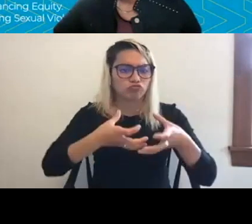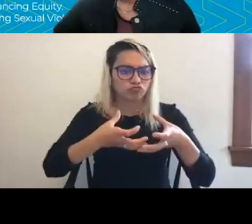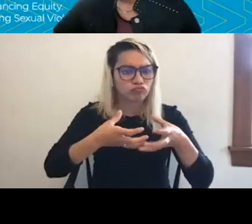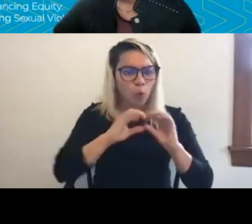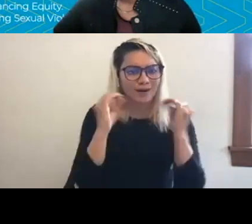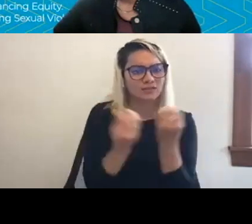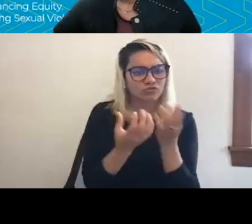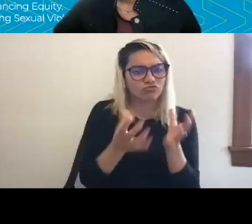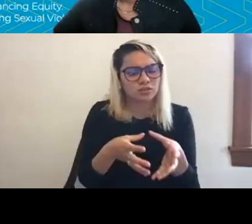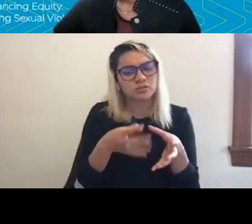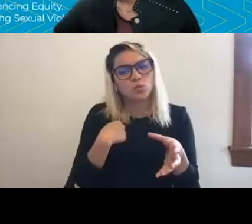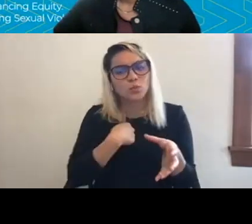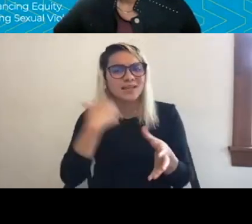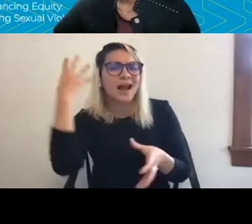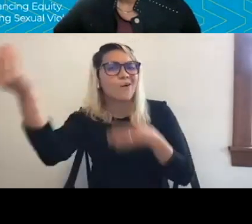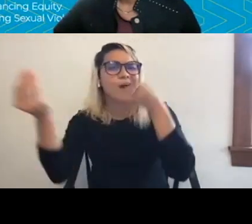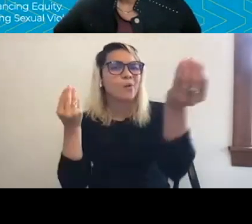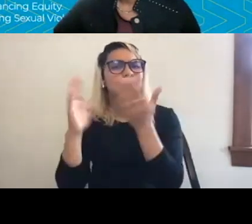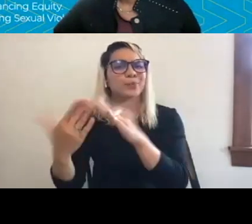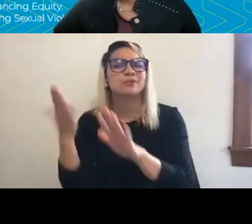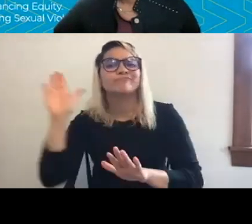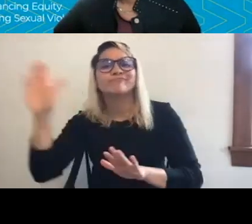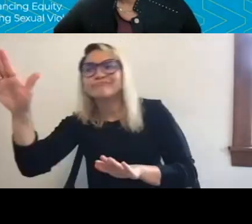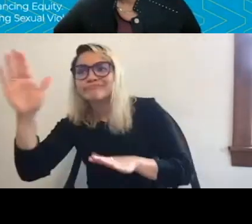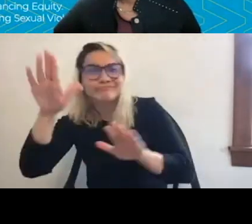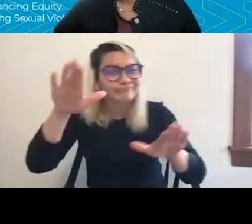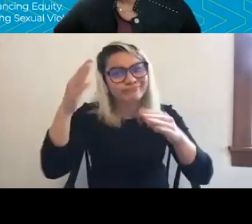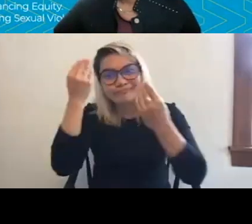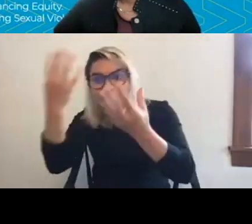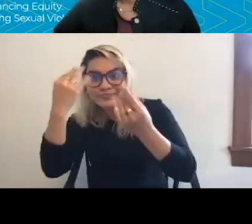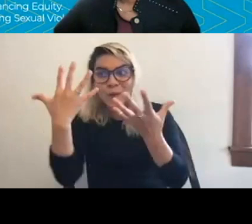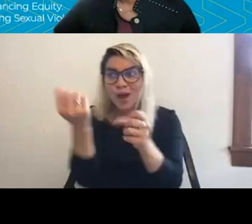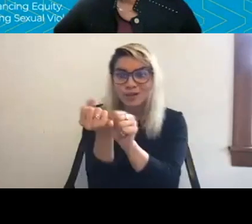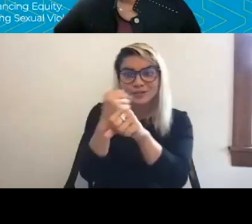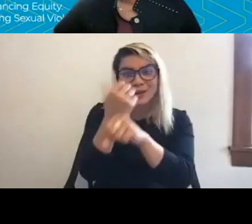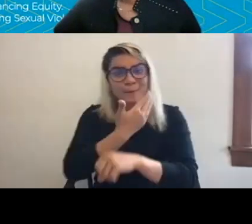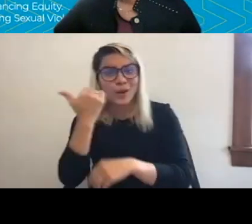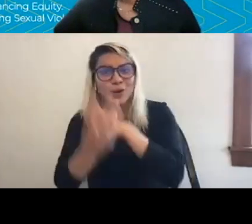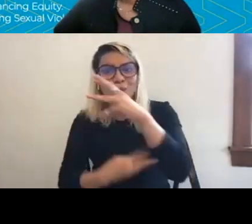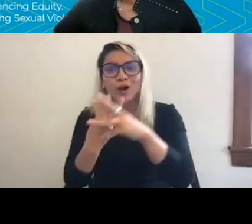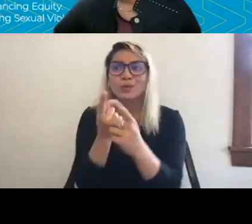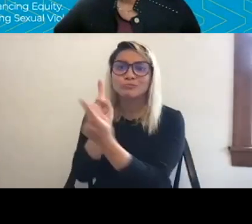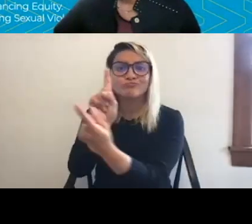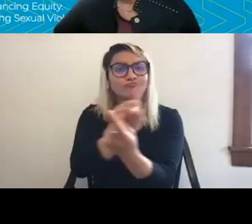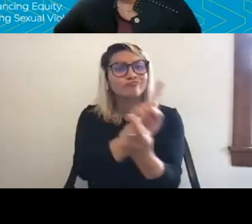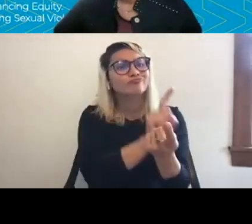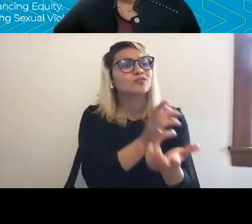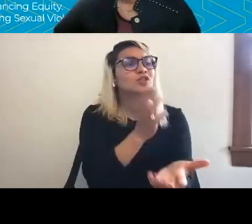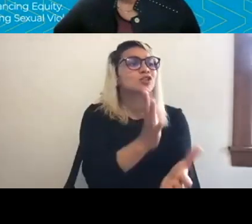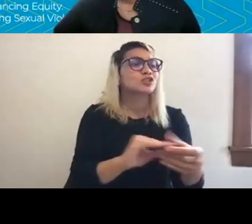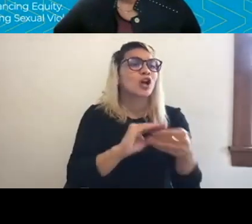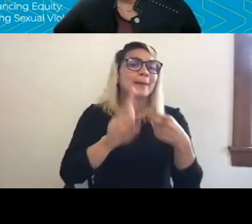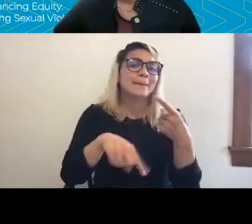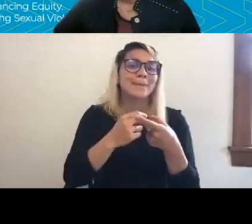doors about, creating this world that we can all have. So we're talking to folks about like universal